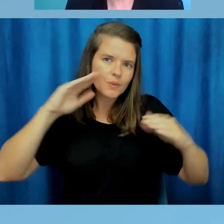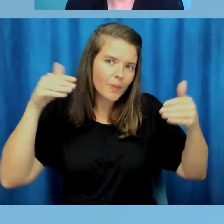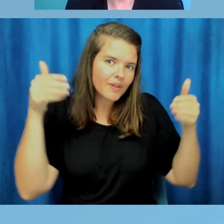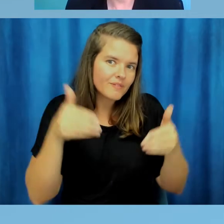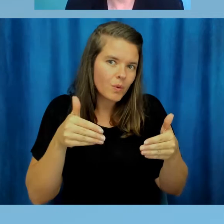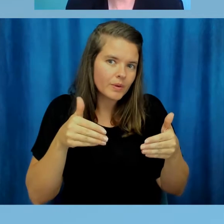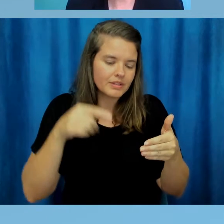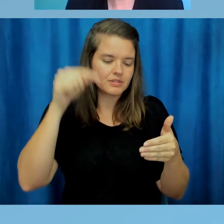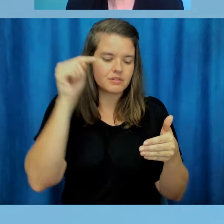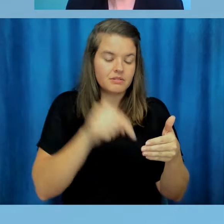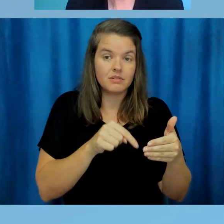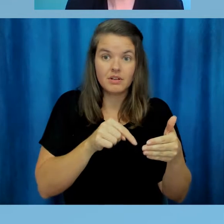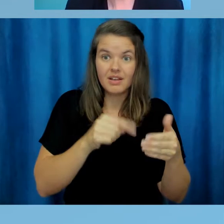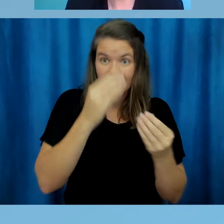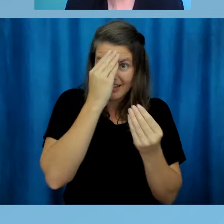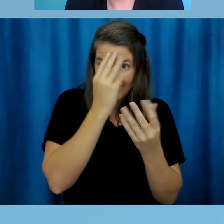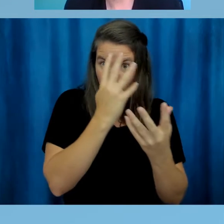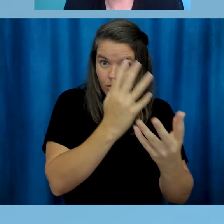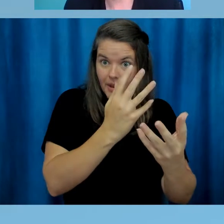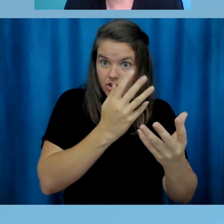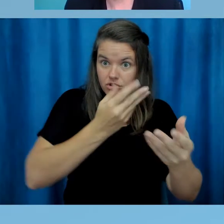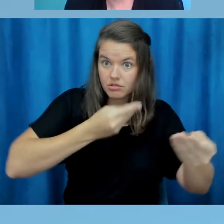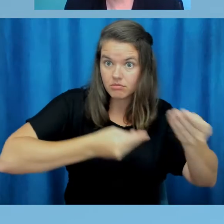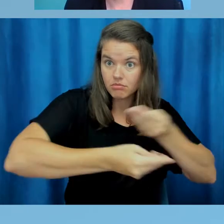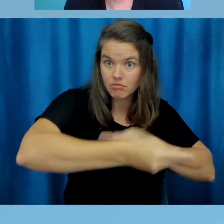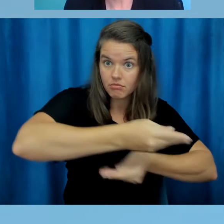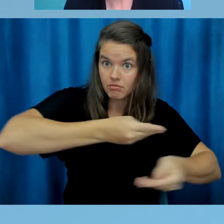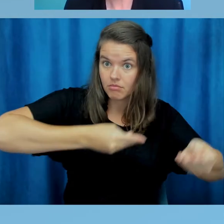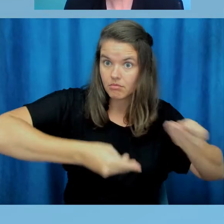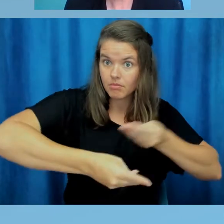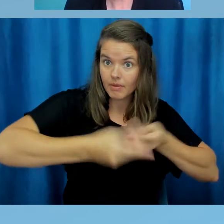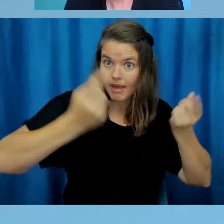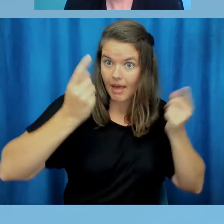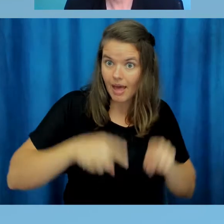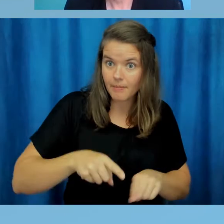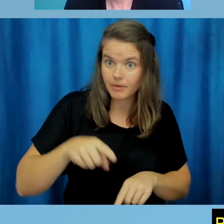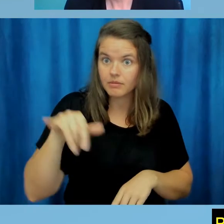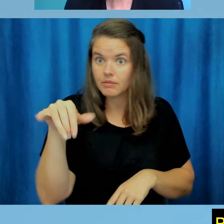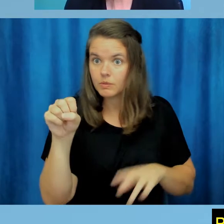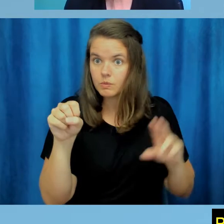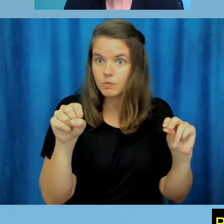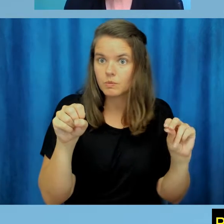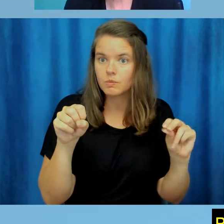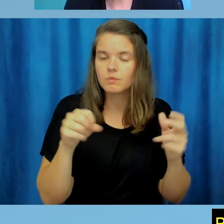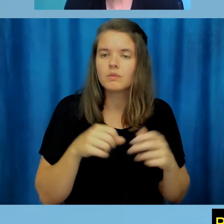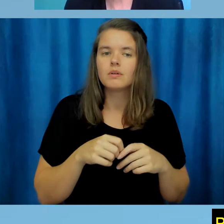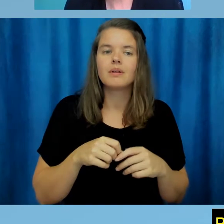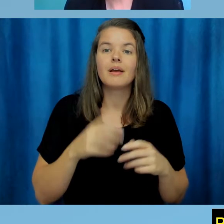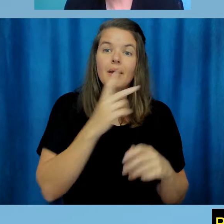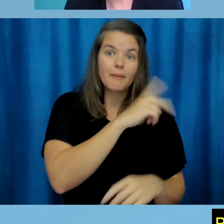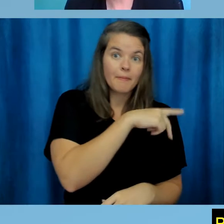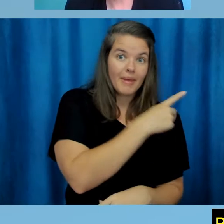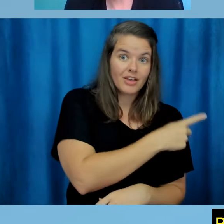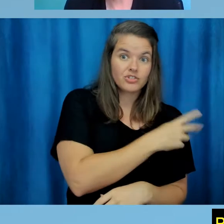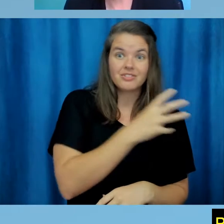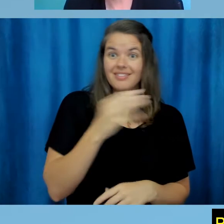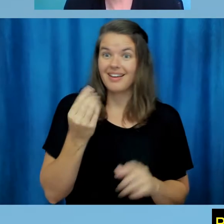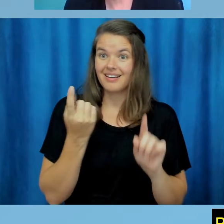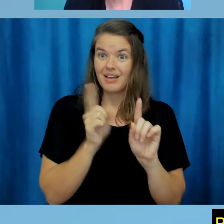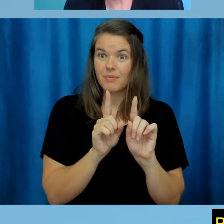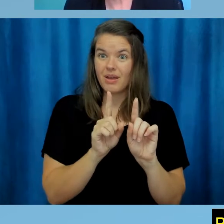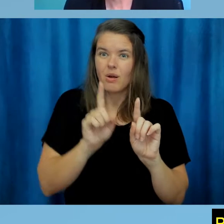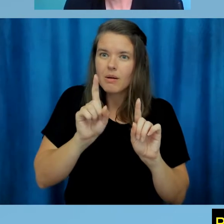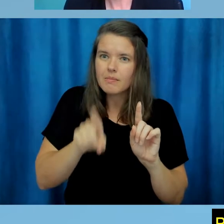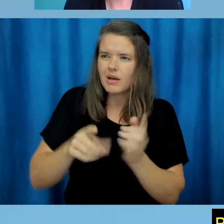there a flow of information that was able to occur? Patients and companions do not have